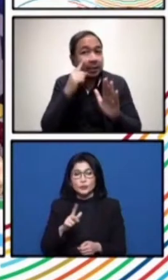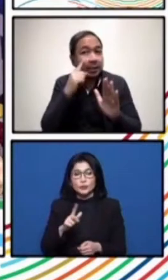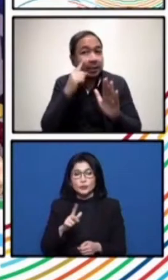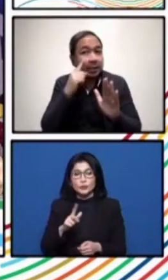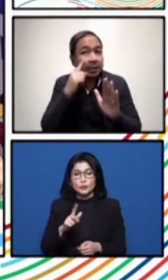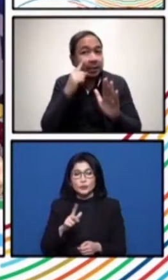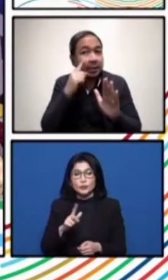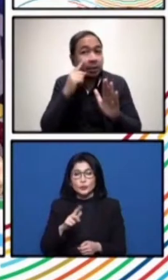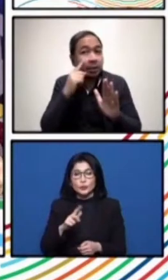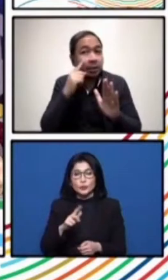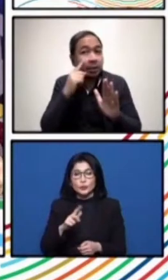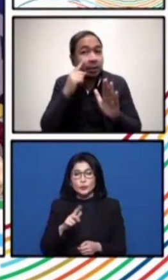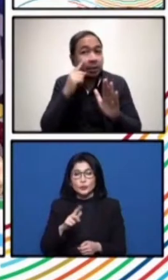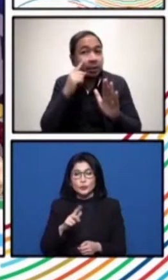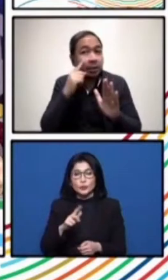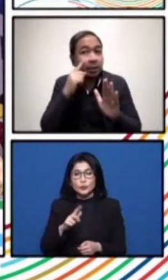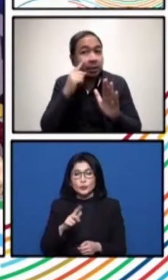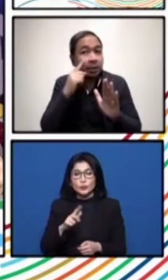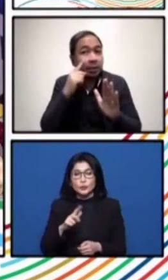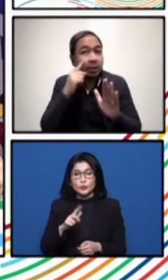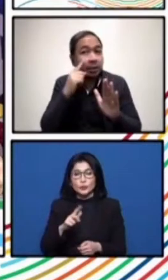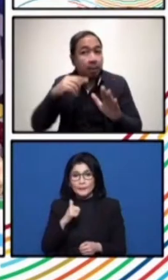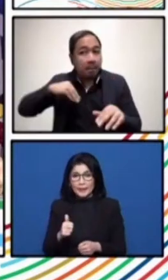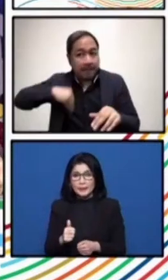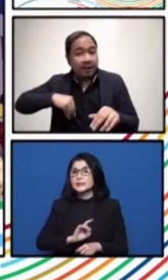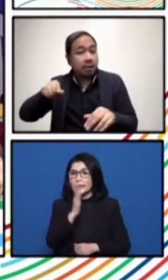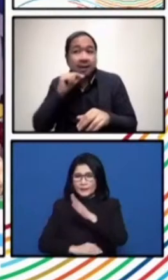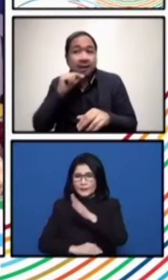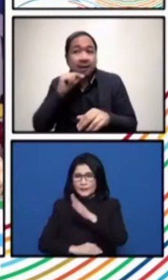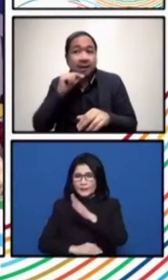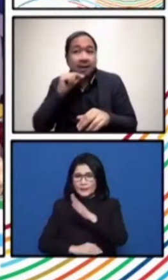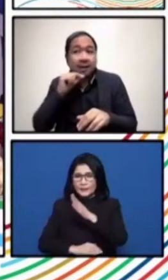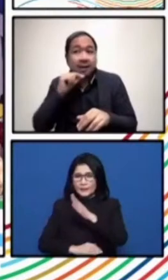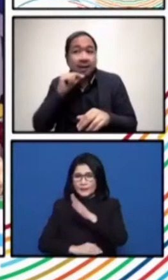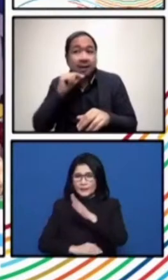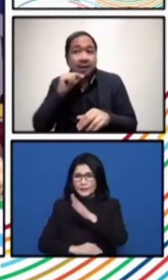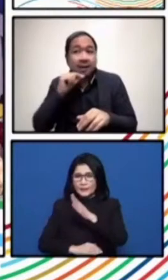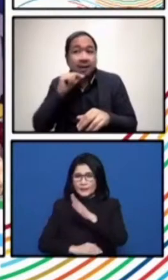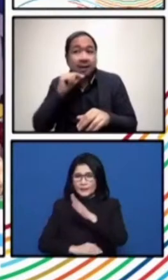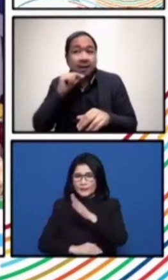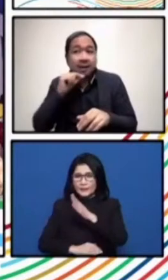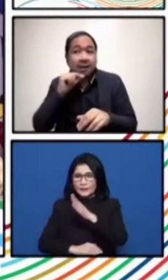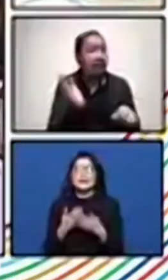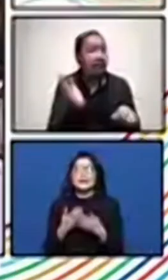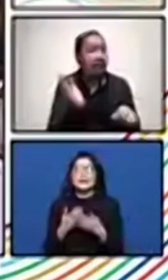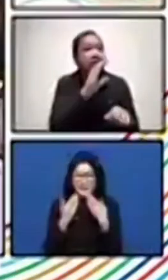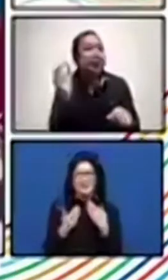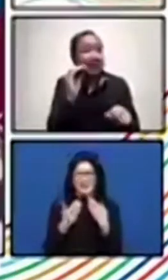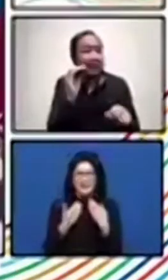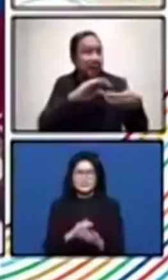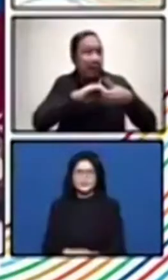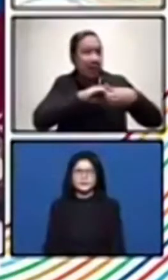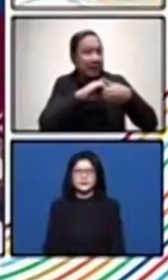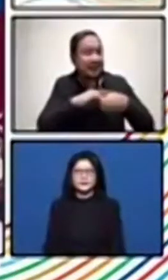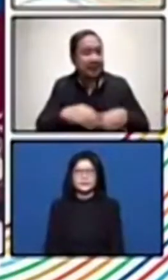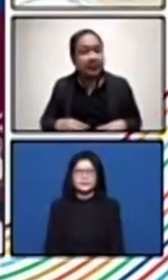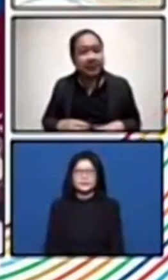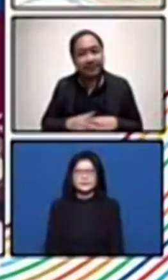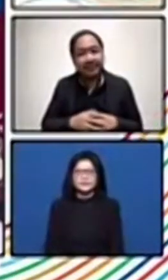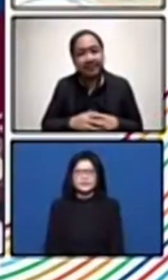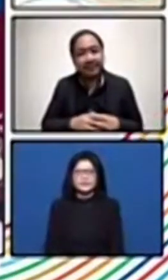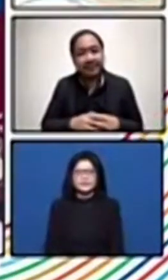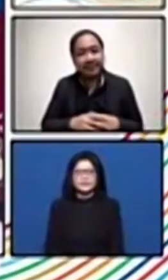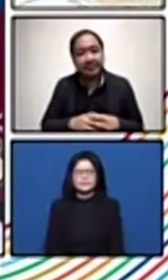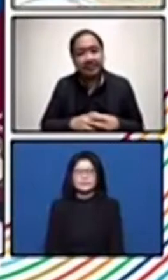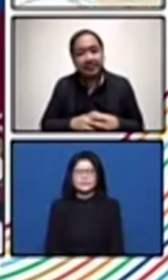organization thank you thank you Mrs Sunita at some point